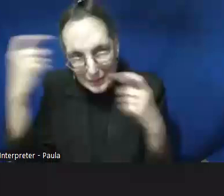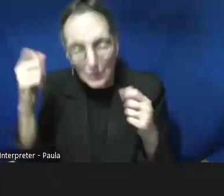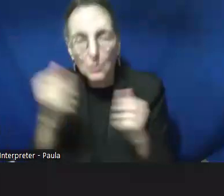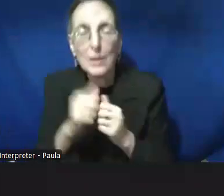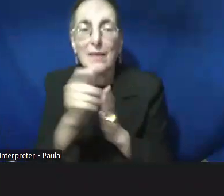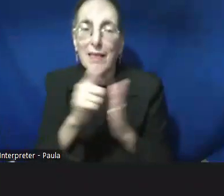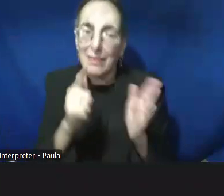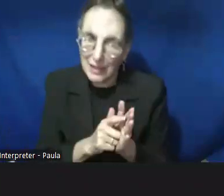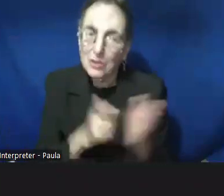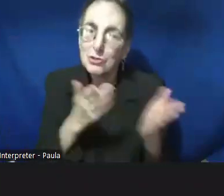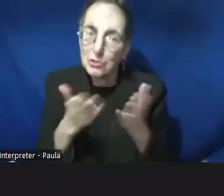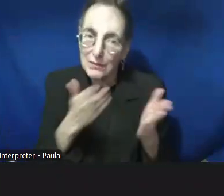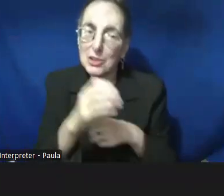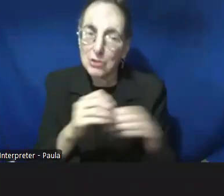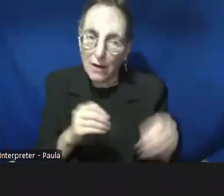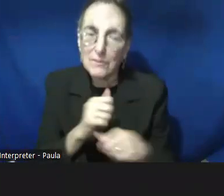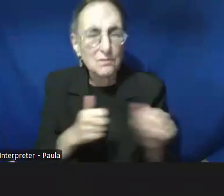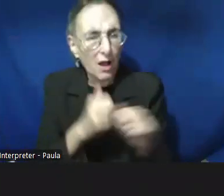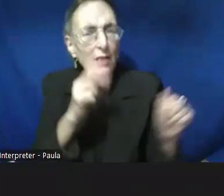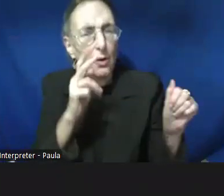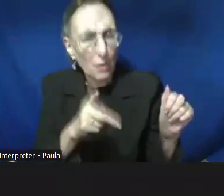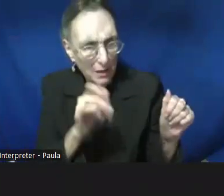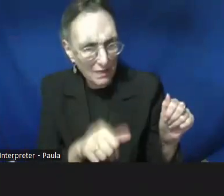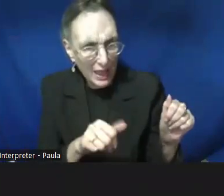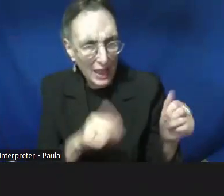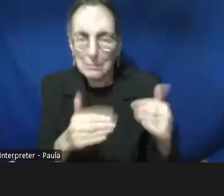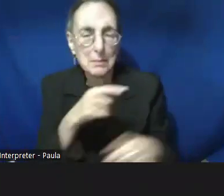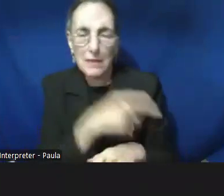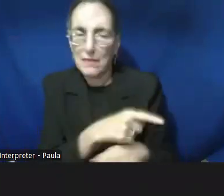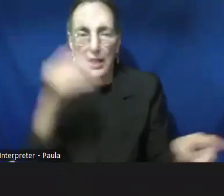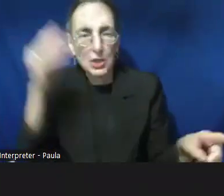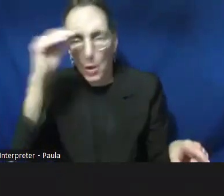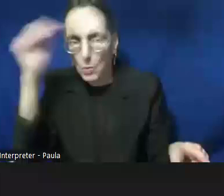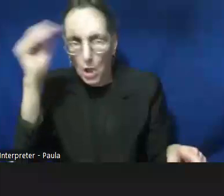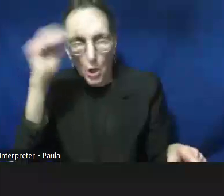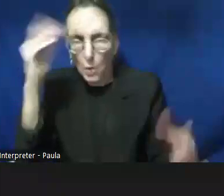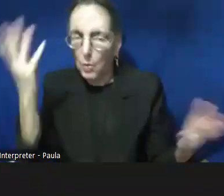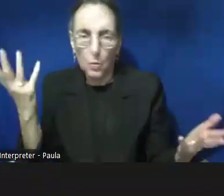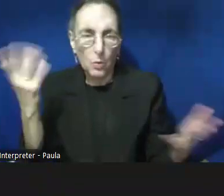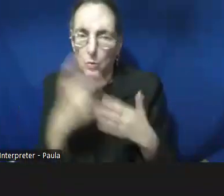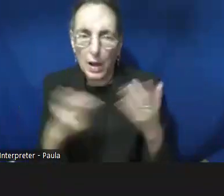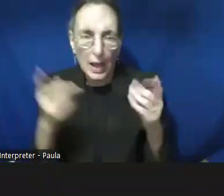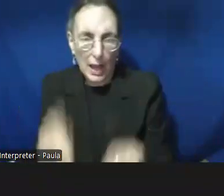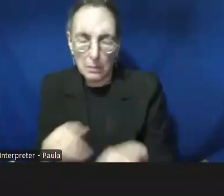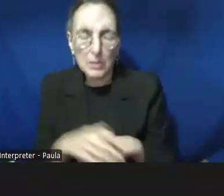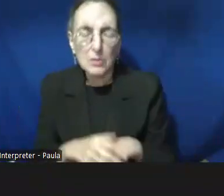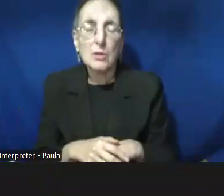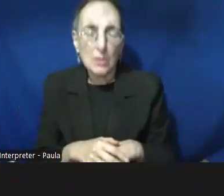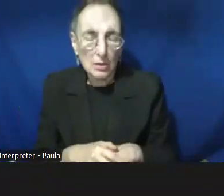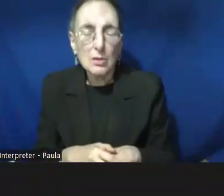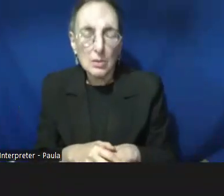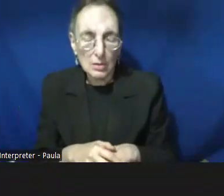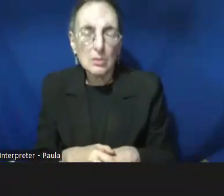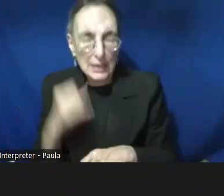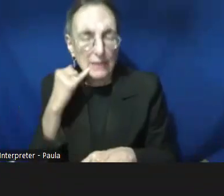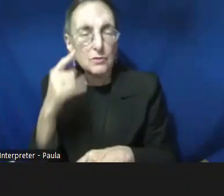on that. I think they may not know that the ball got dropped somewhere, and asking, if you're a